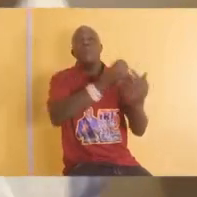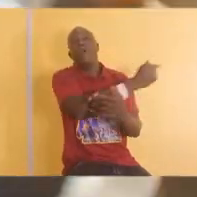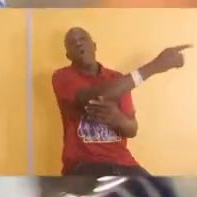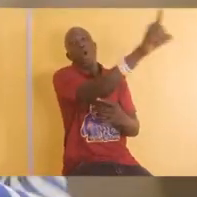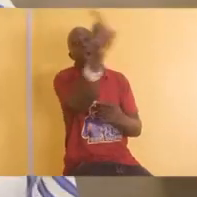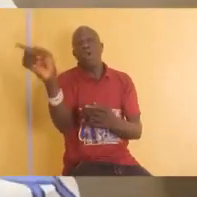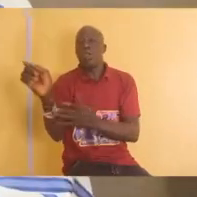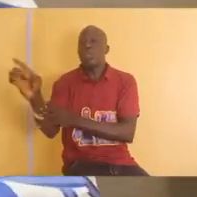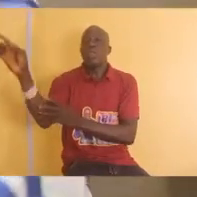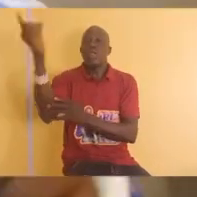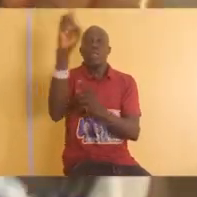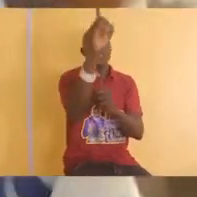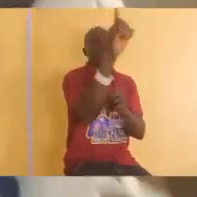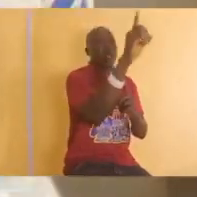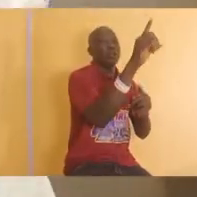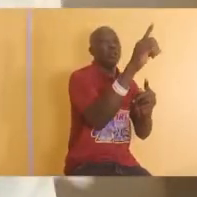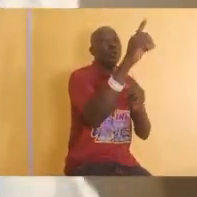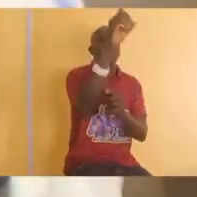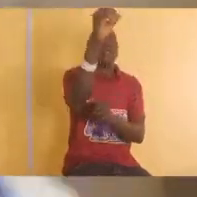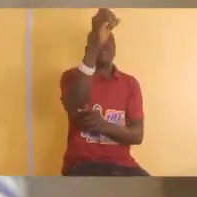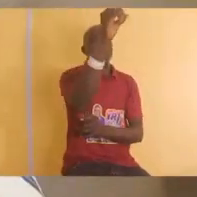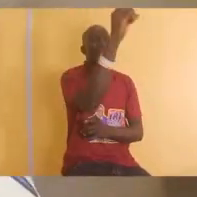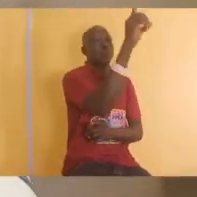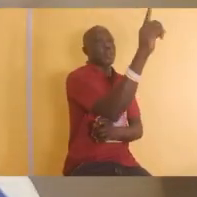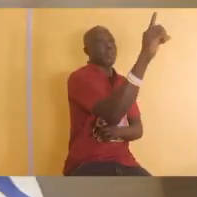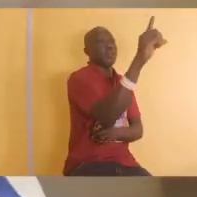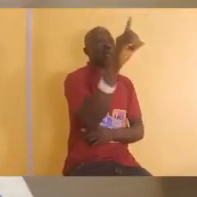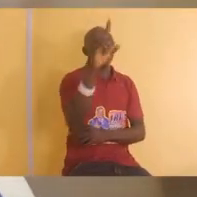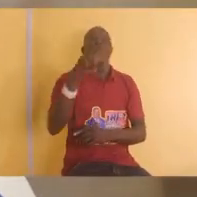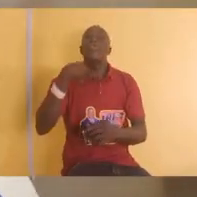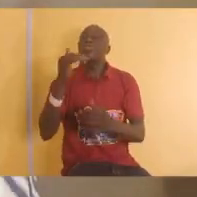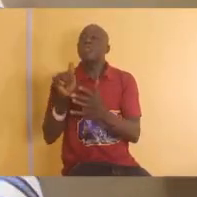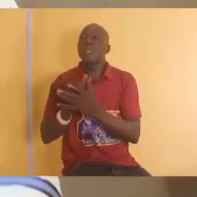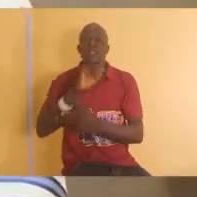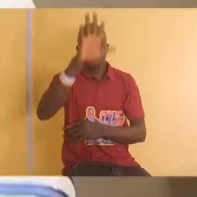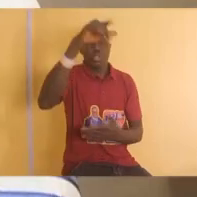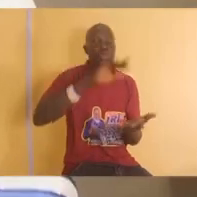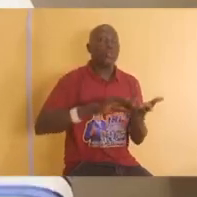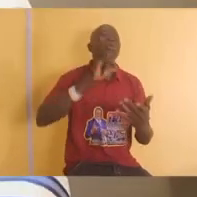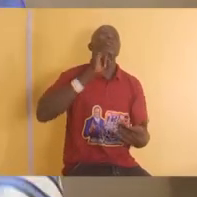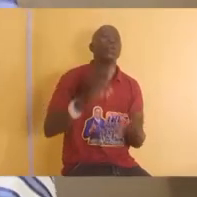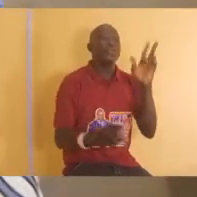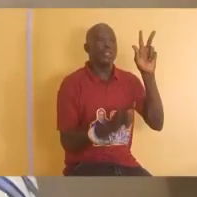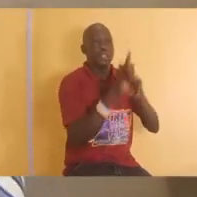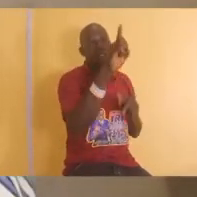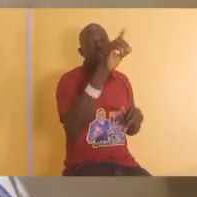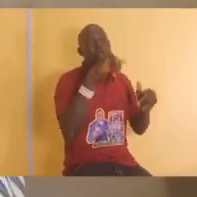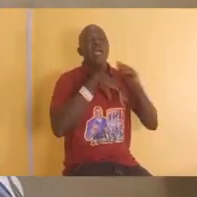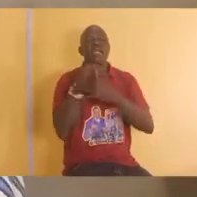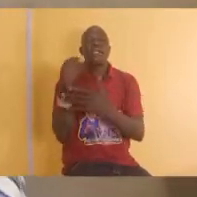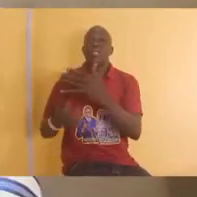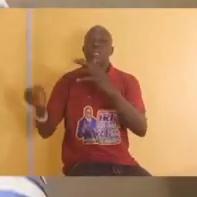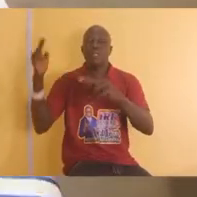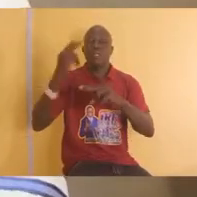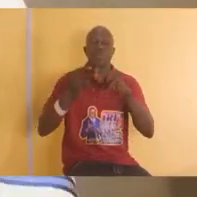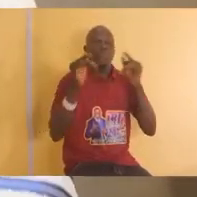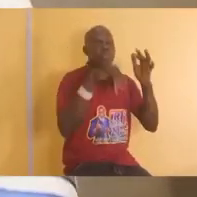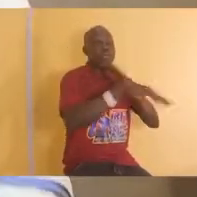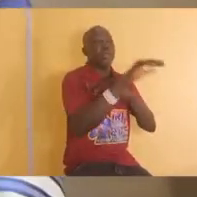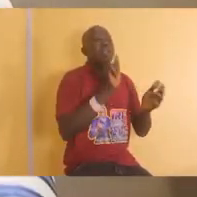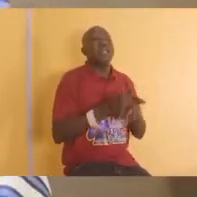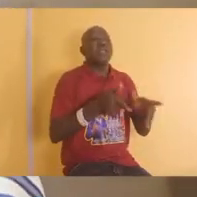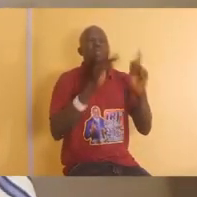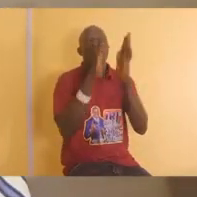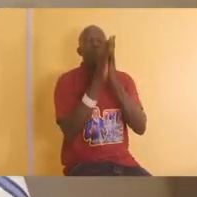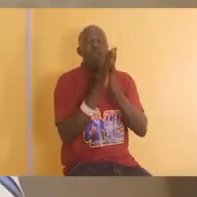my life you will shine your light. Who said your goal will not